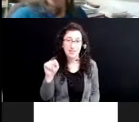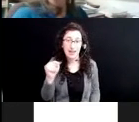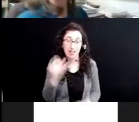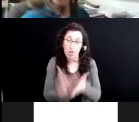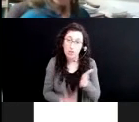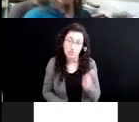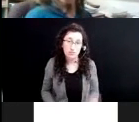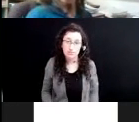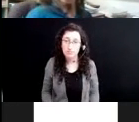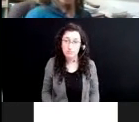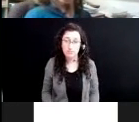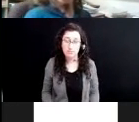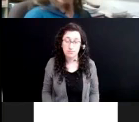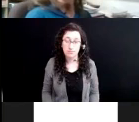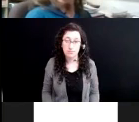loss.